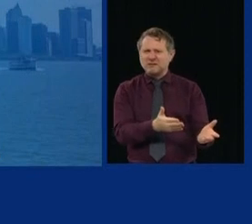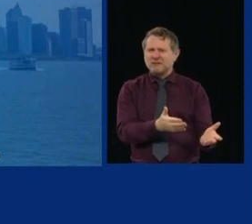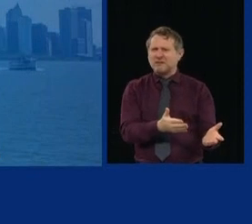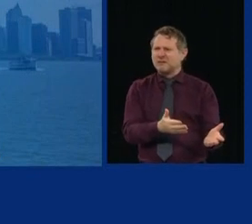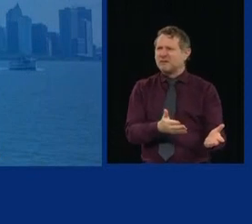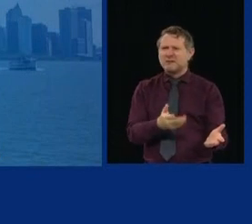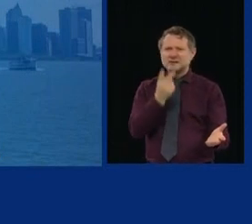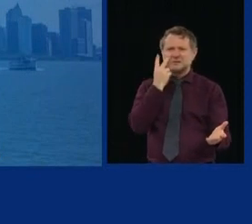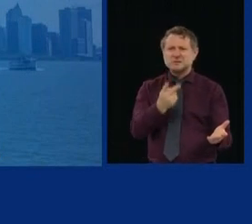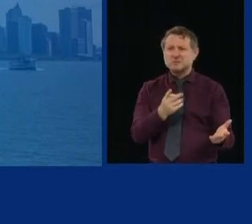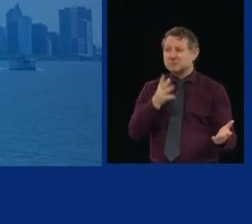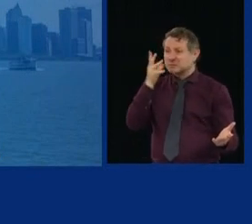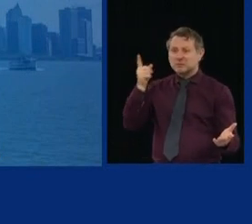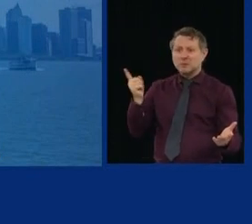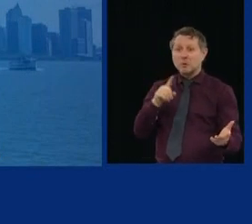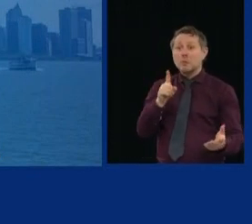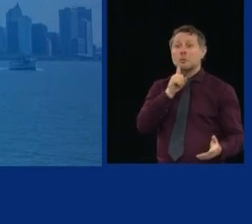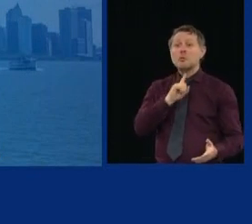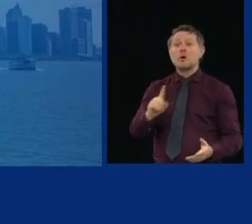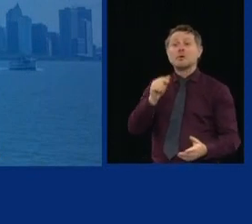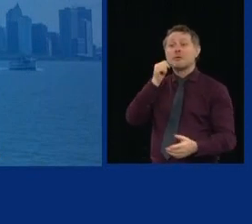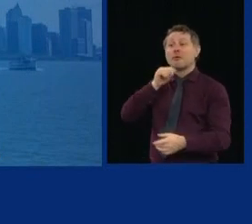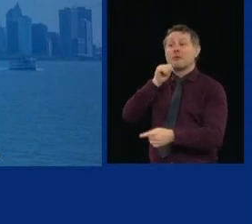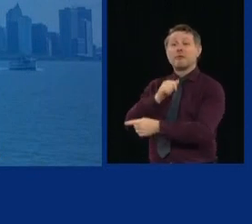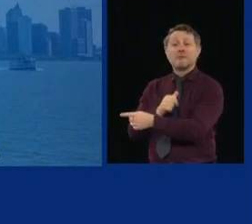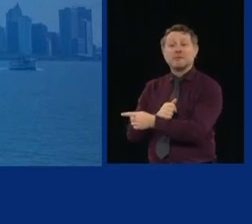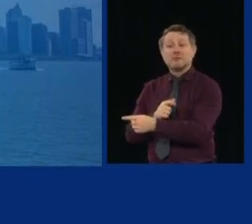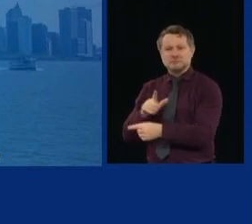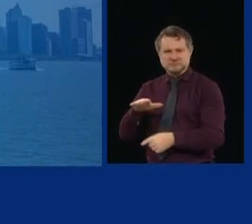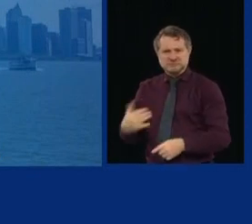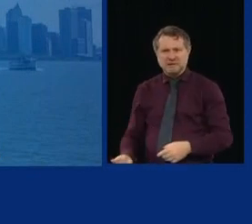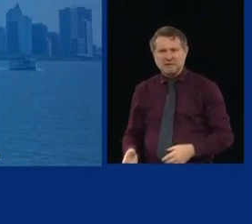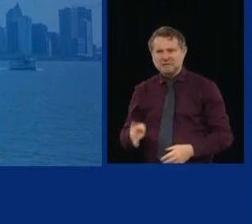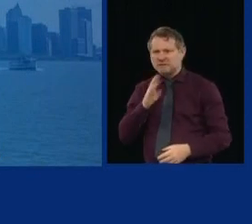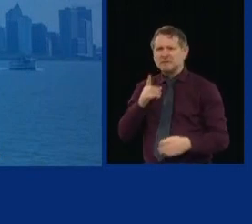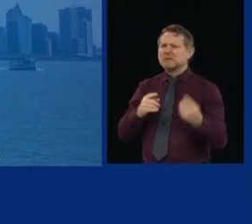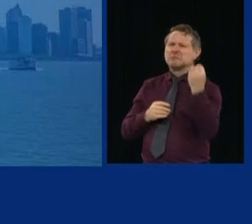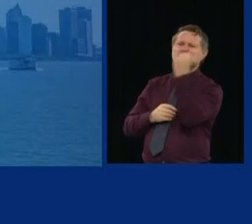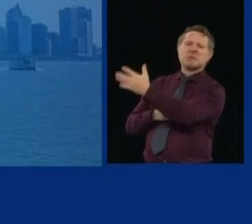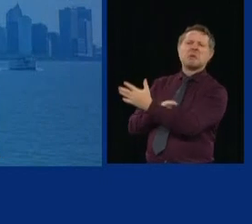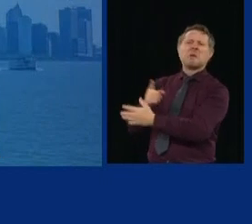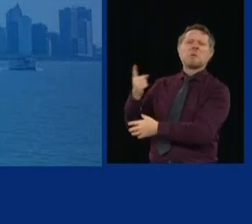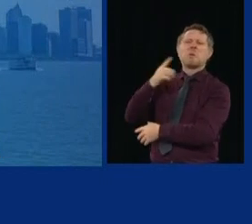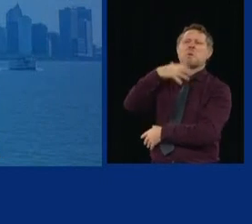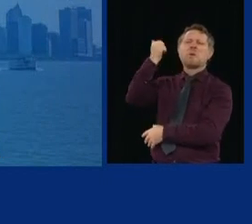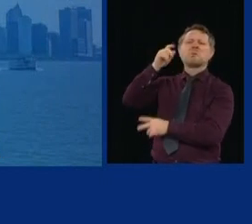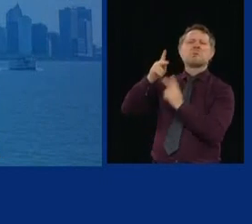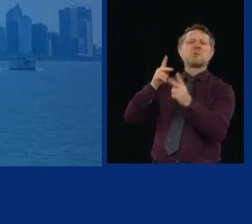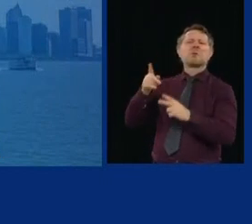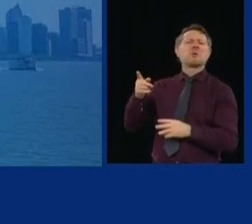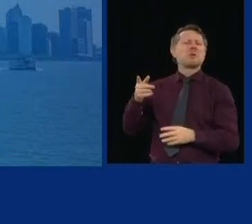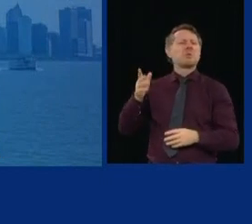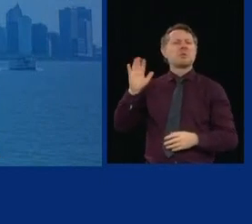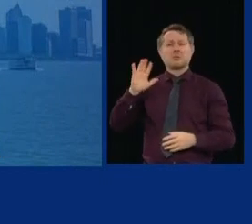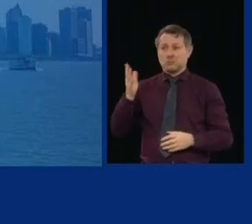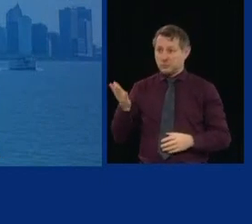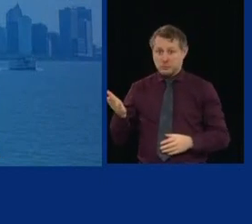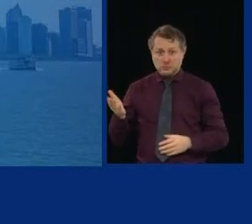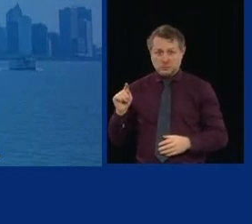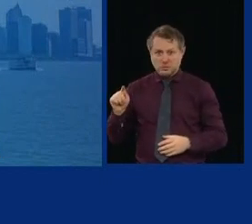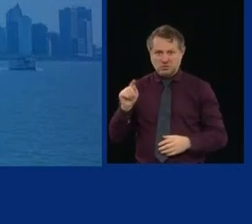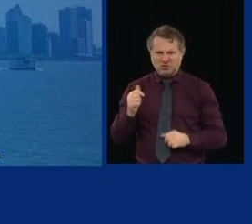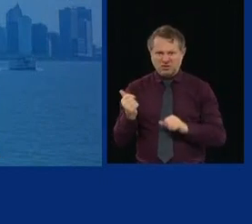girl's family, where the 21-year-old girl passed away. Everyone is vulnerable to this